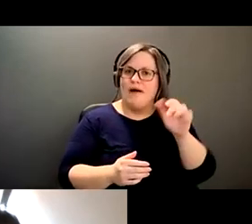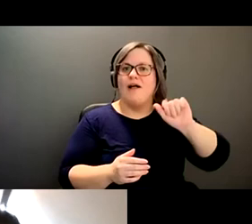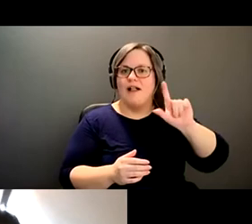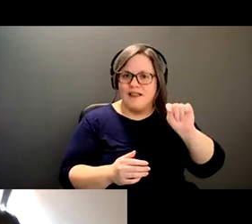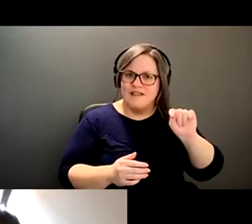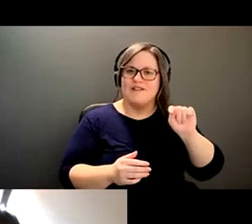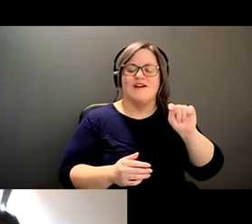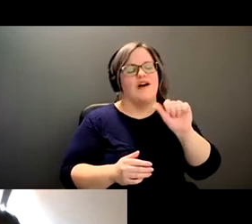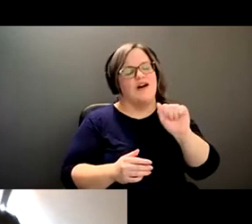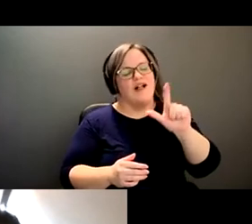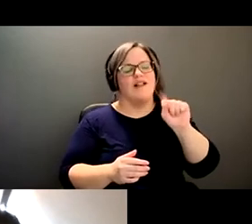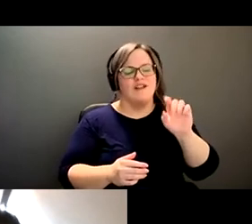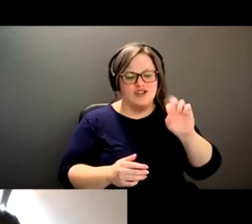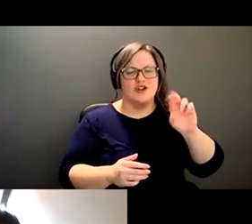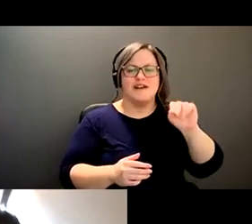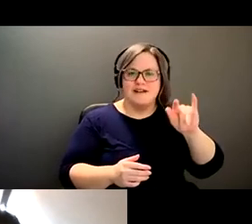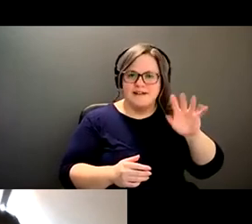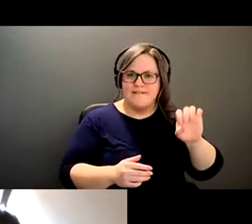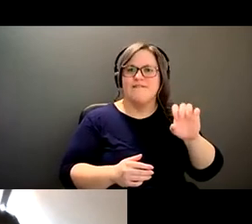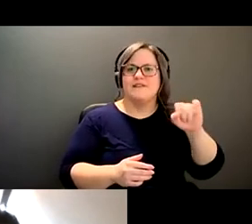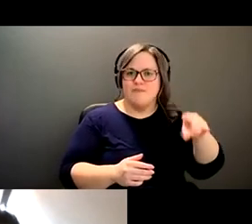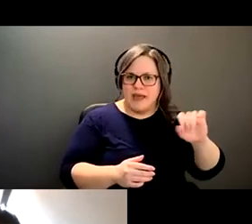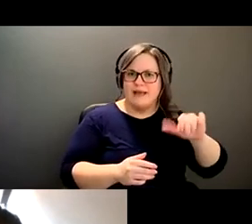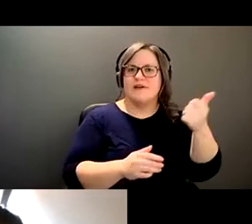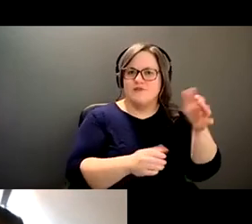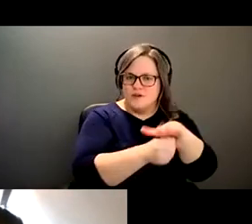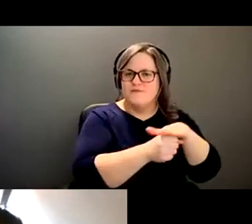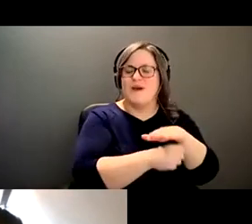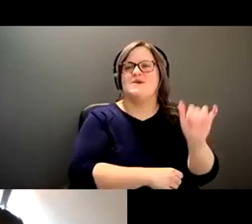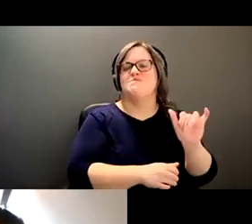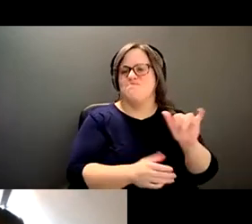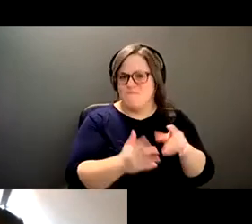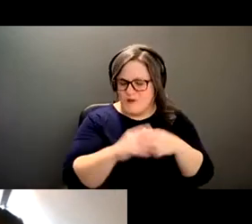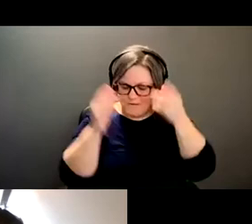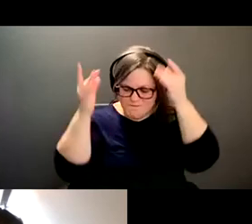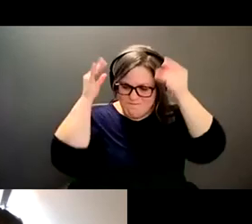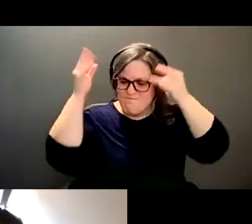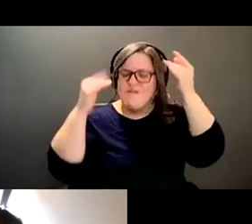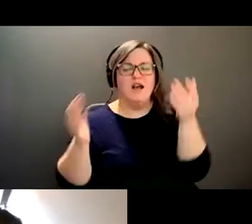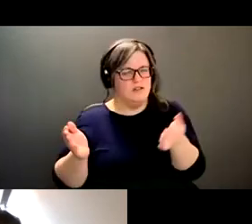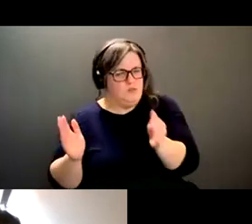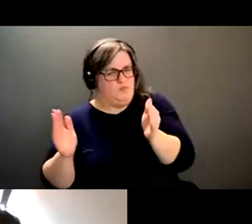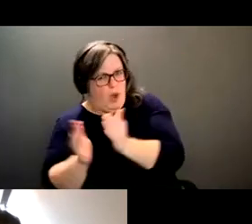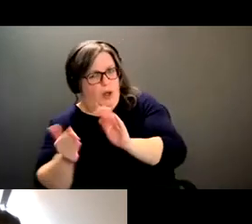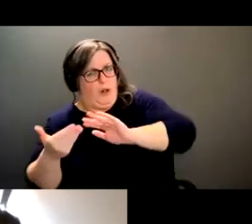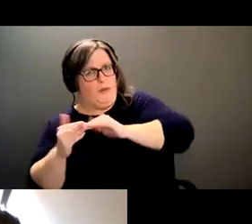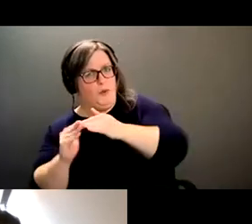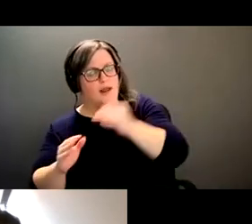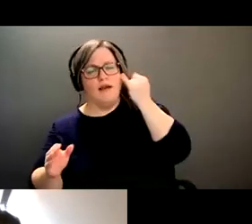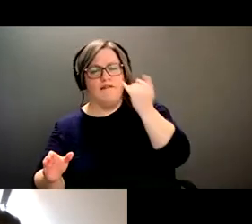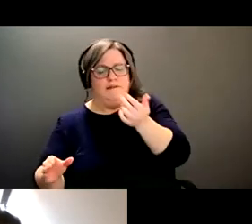too, with even in small communities, when there isn't gallery space, you kind of have to